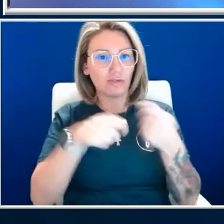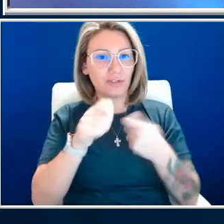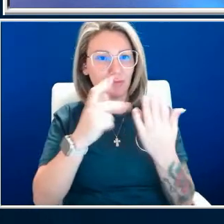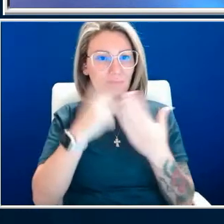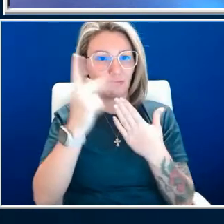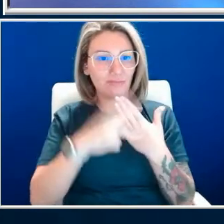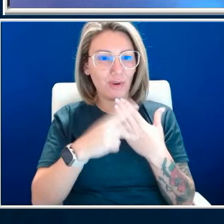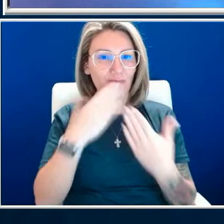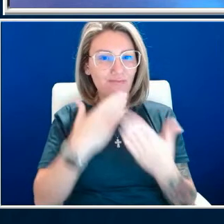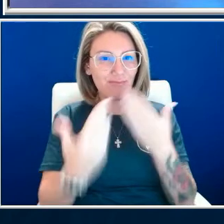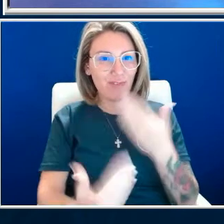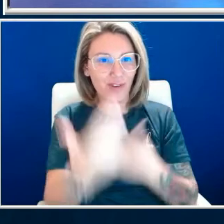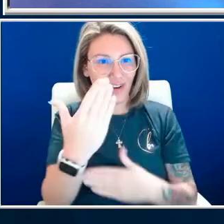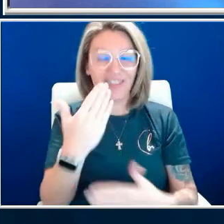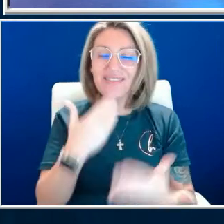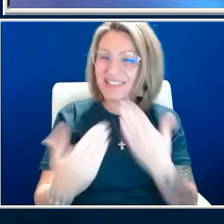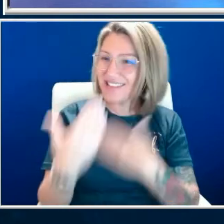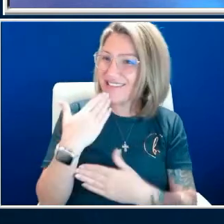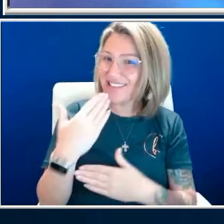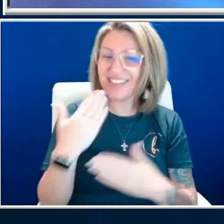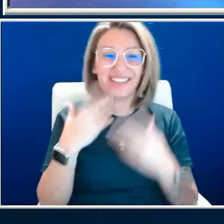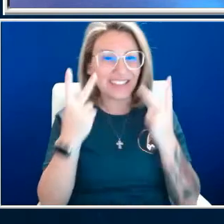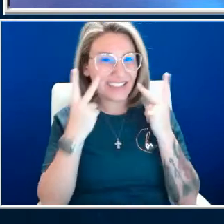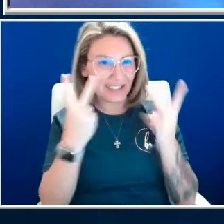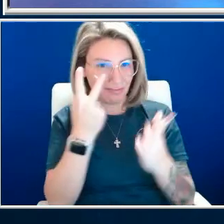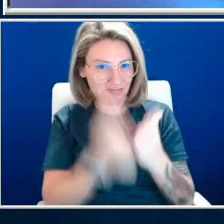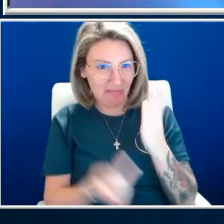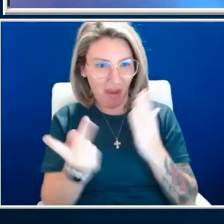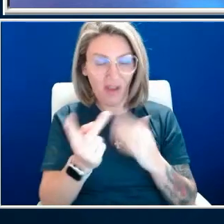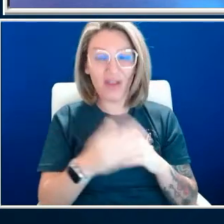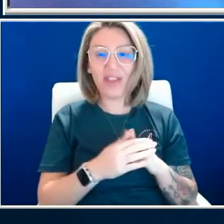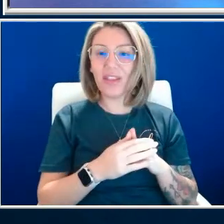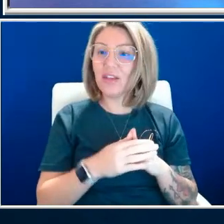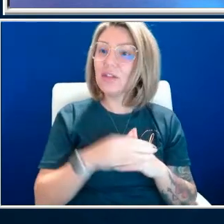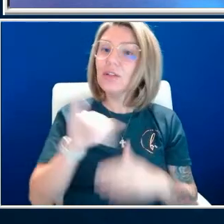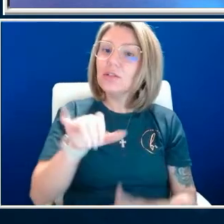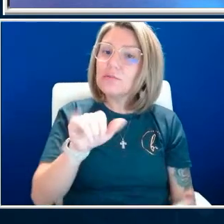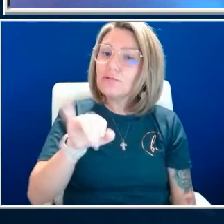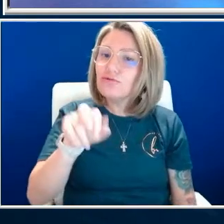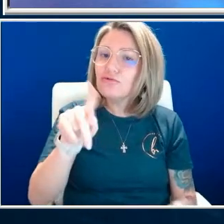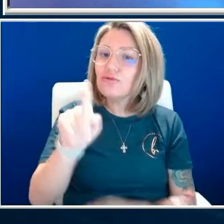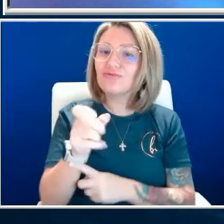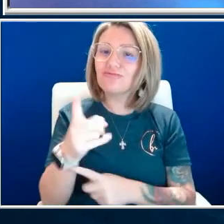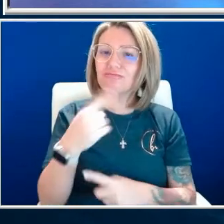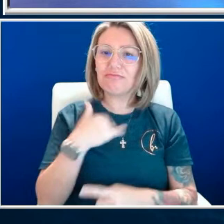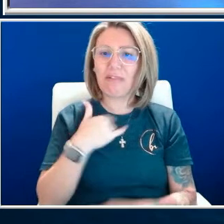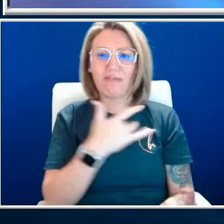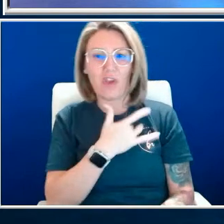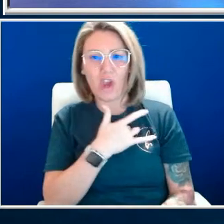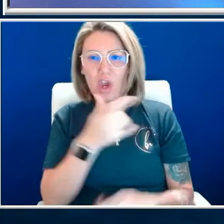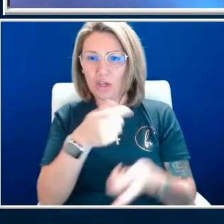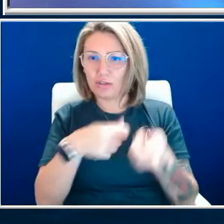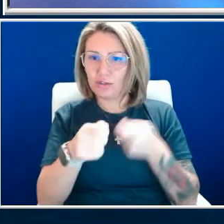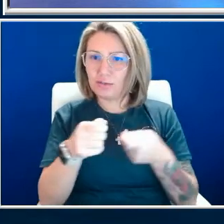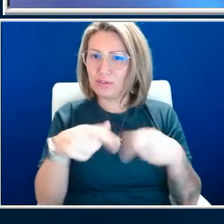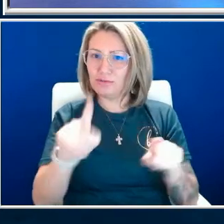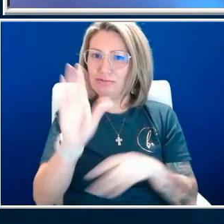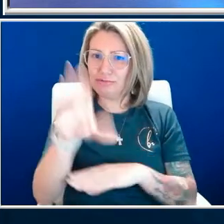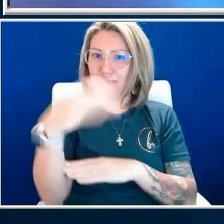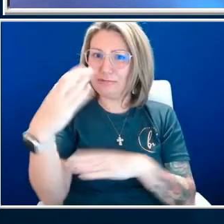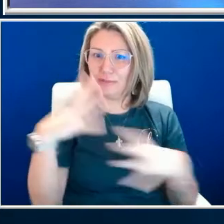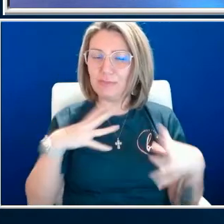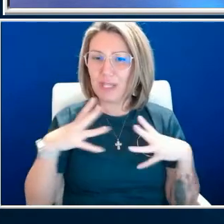are you? Good. Good to see you both. So Jackie, you had a heart transplant over the Christmas holiday. Less than 2 months